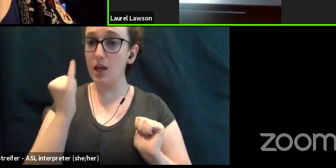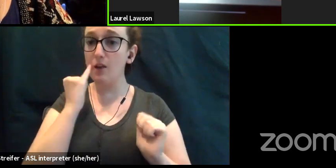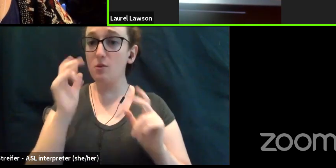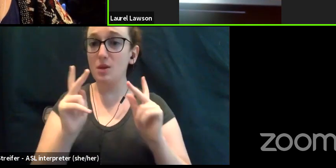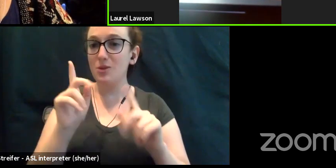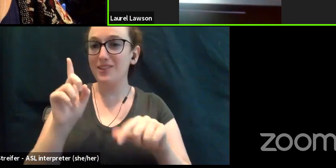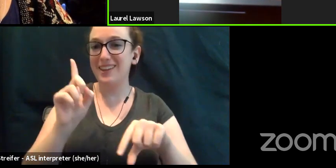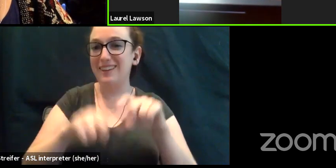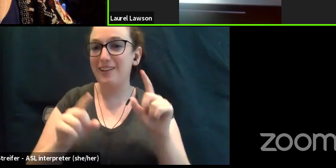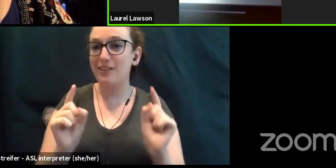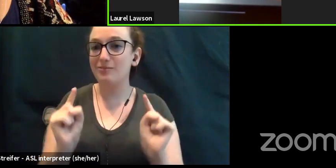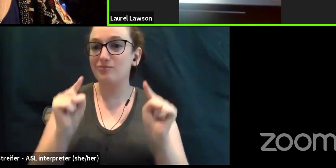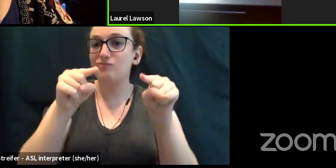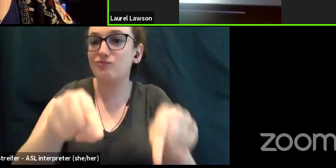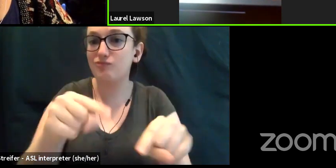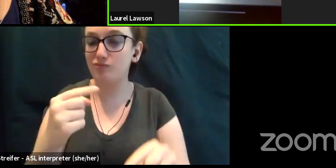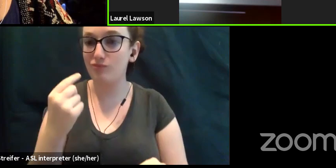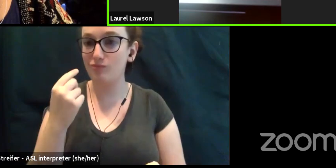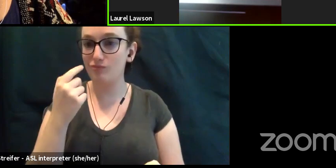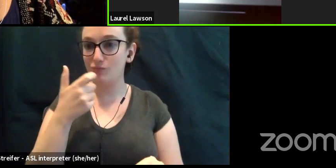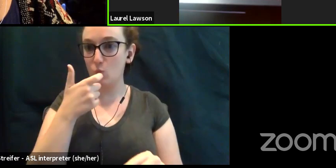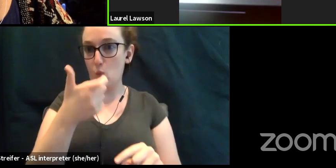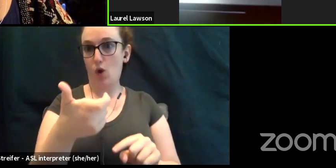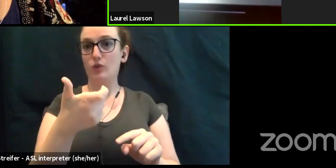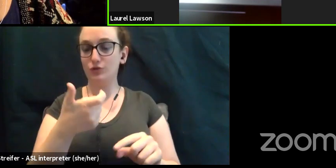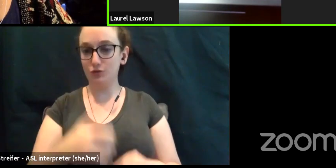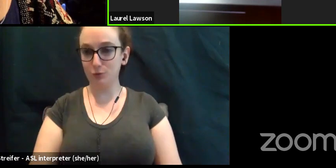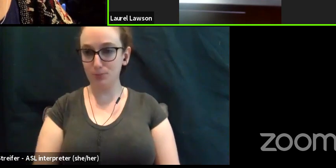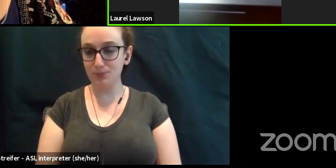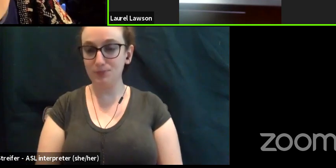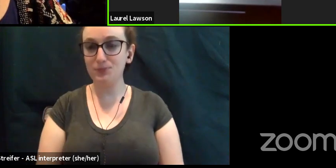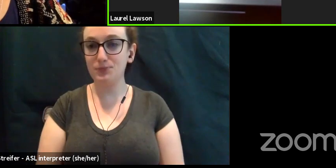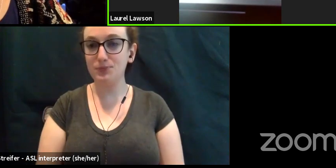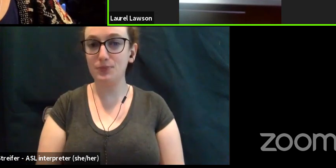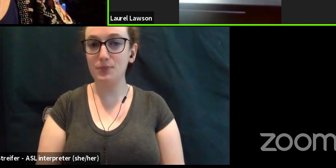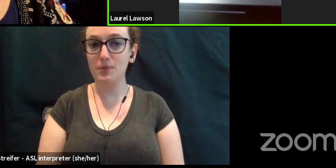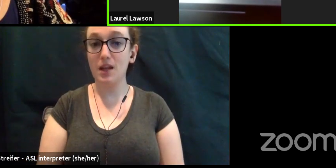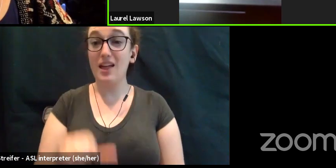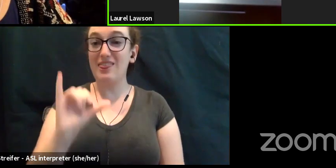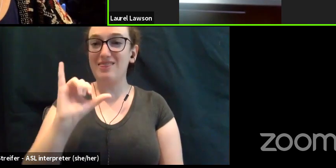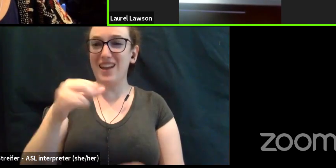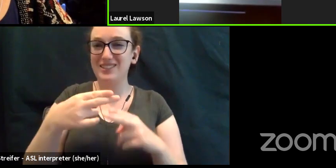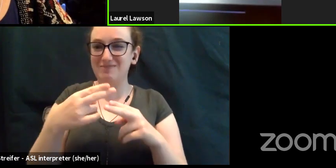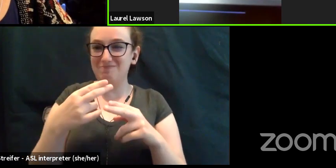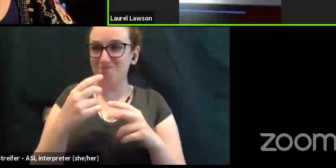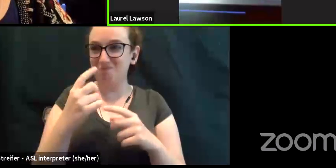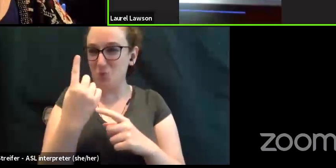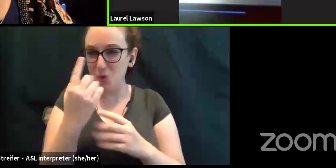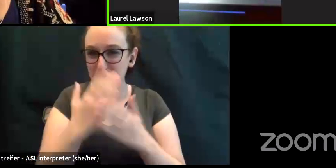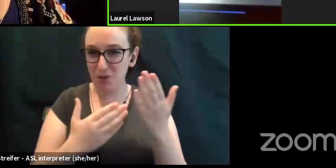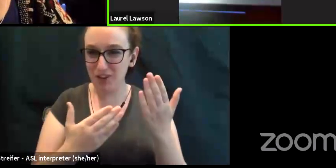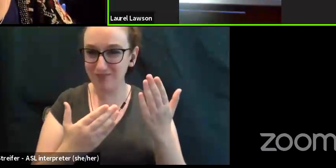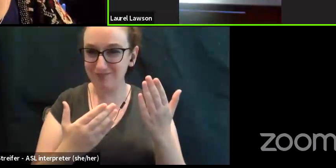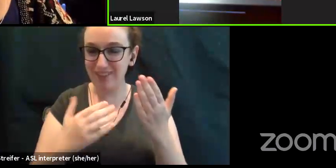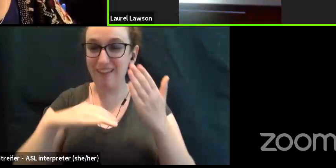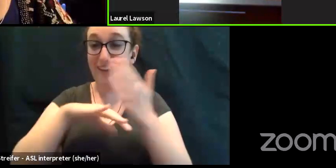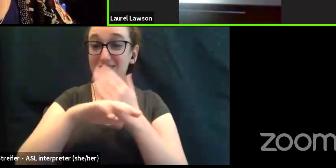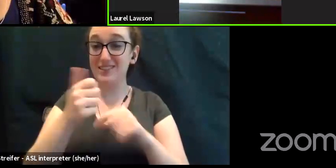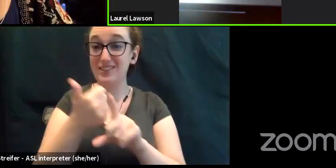come see us on tour. However, that is only one component. Access is